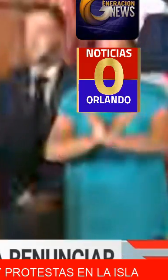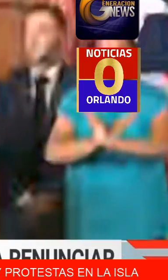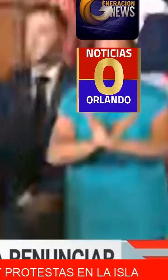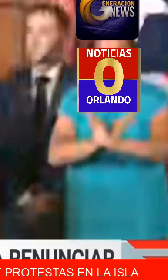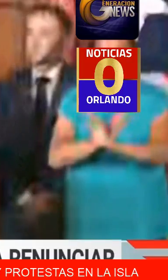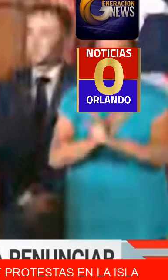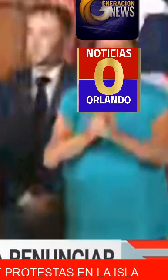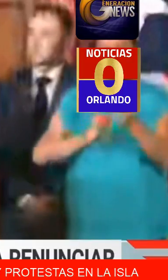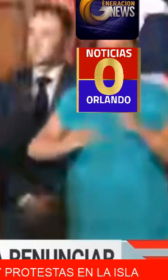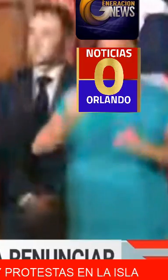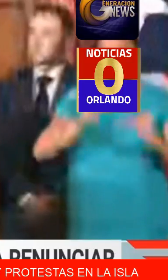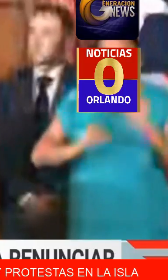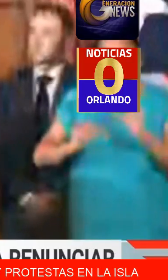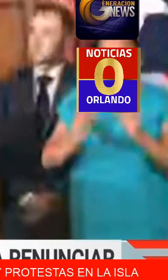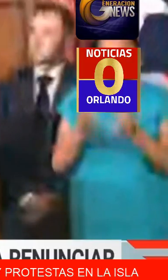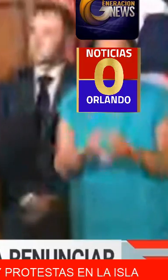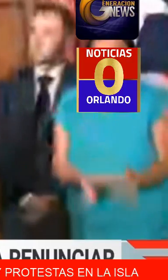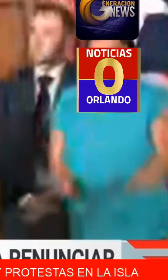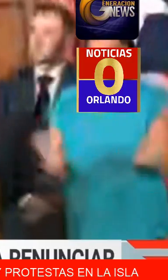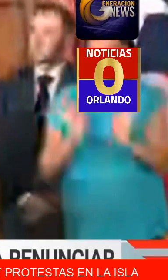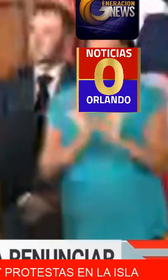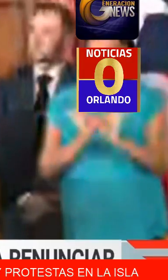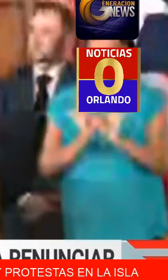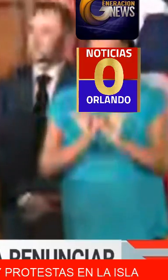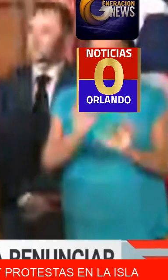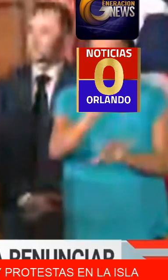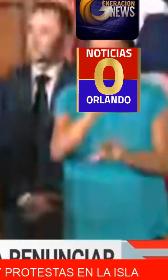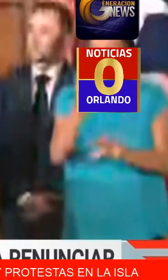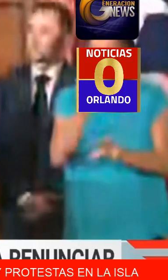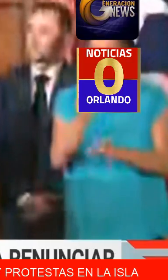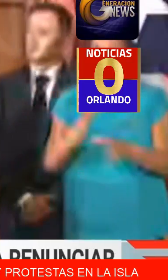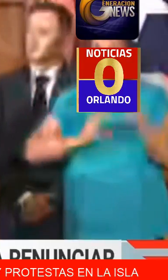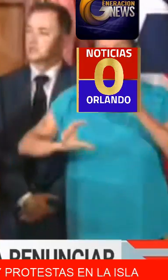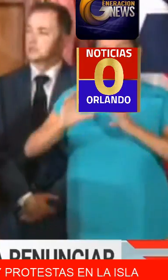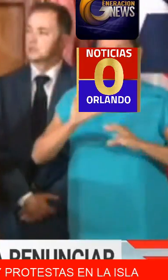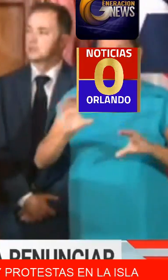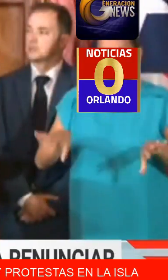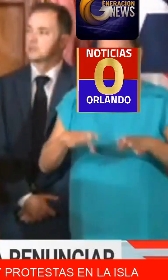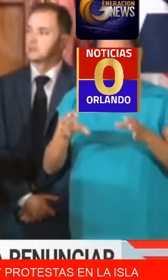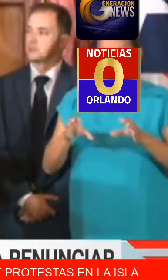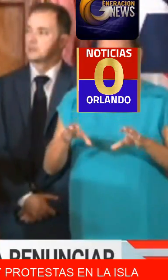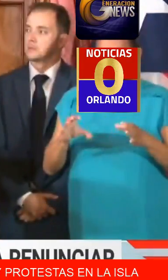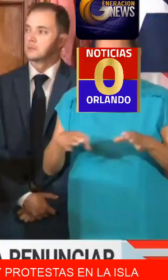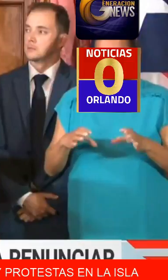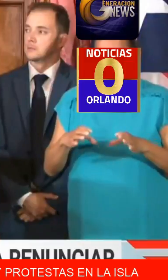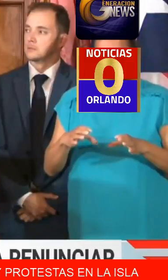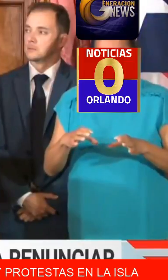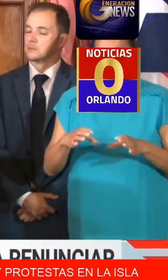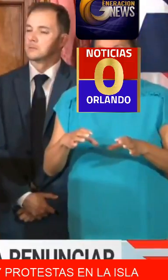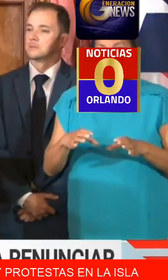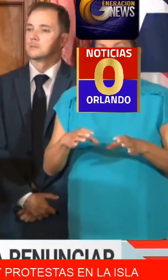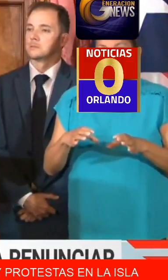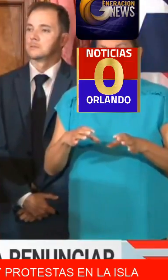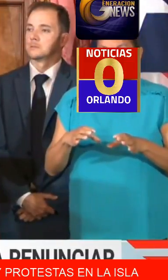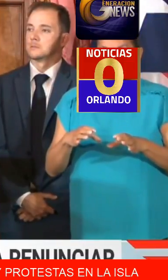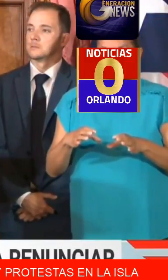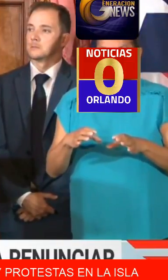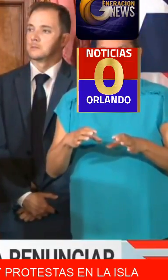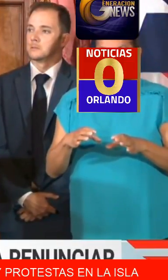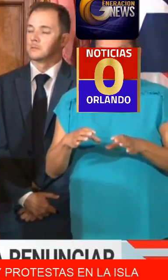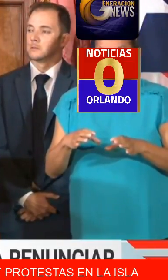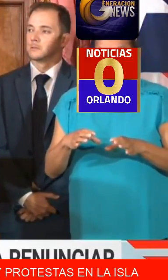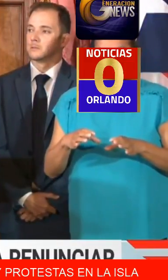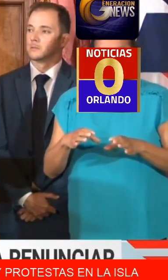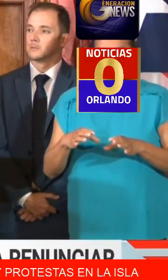and as governor, I am committed to safeguarding that right, whether it be today, tomorrow, or going on